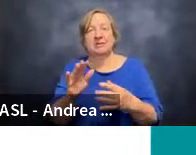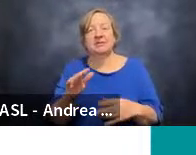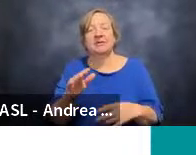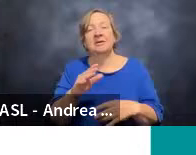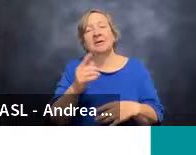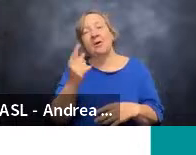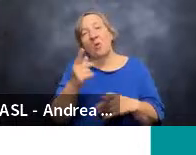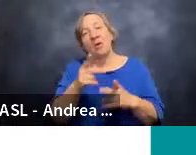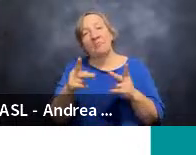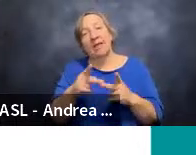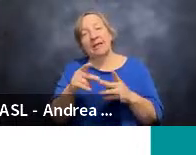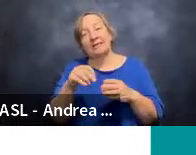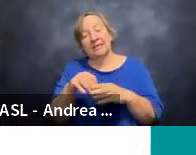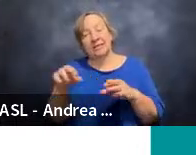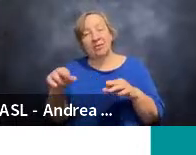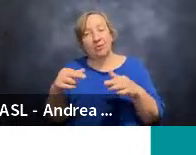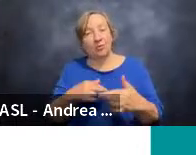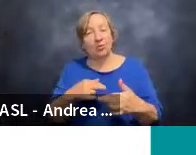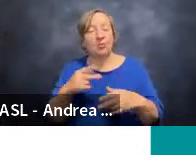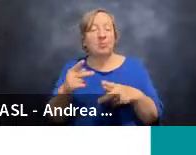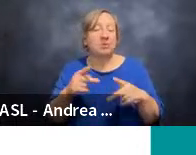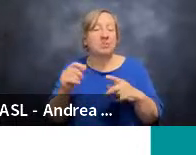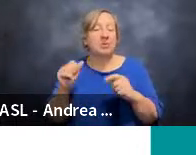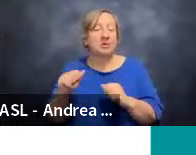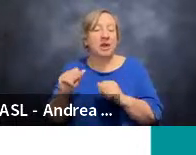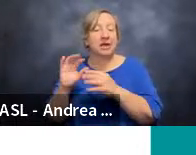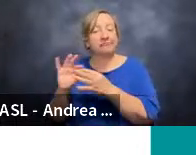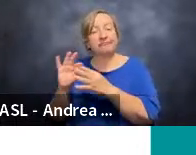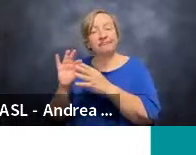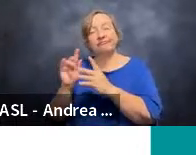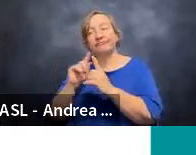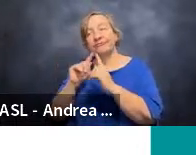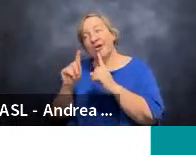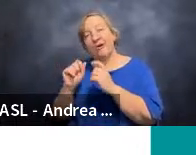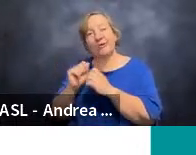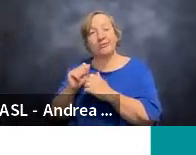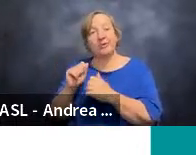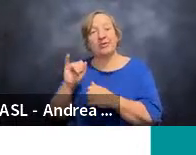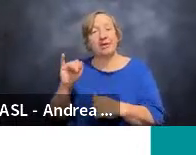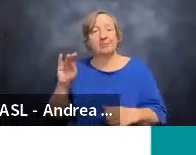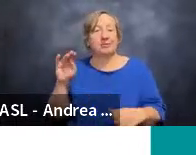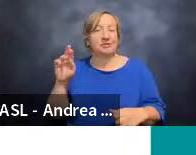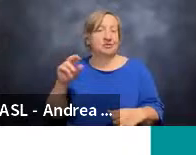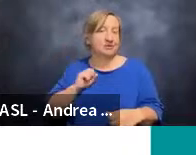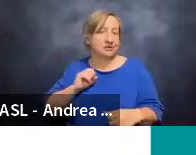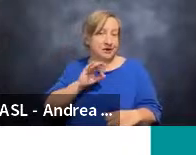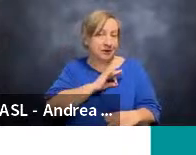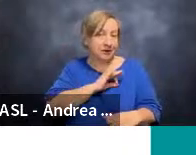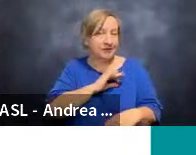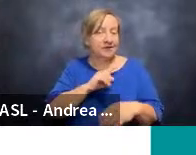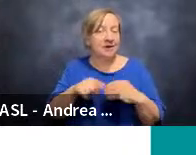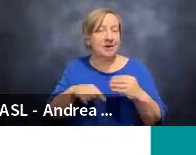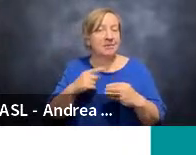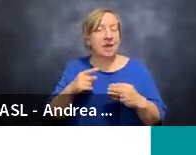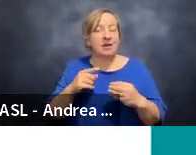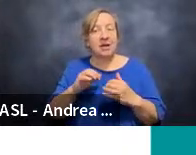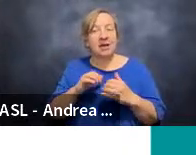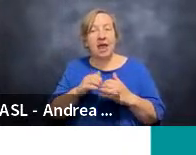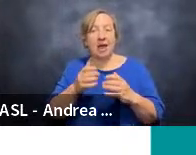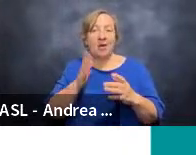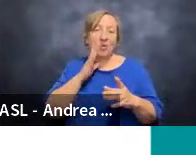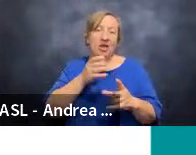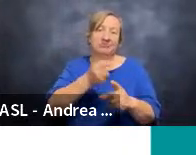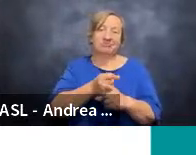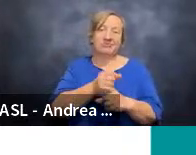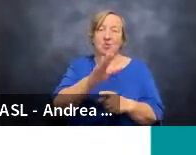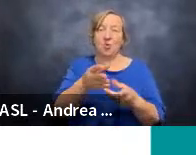where folks can talk to our staff about any property impacts. We